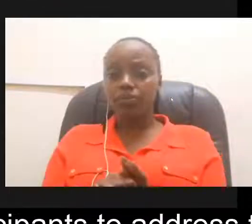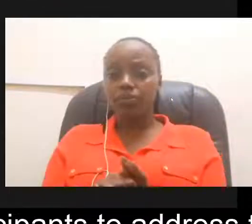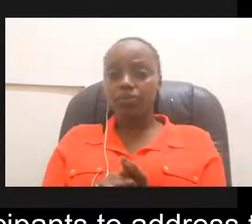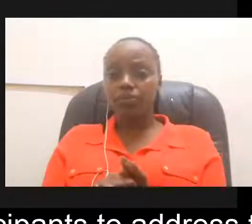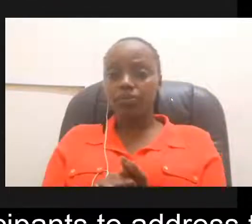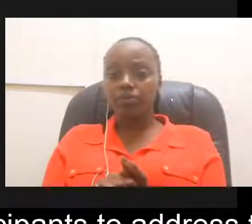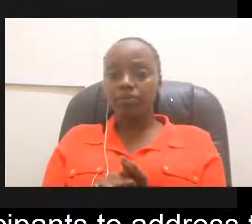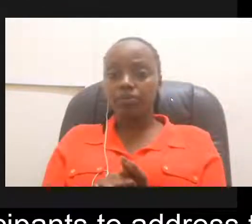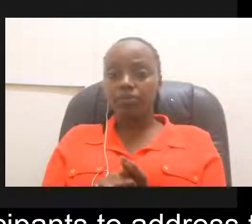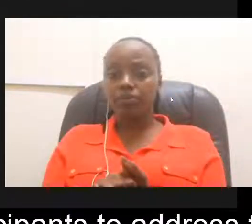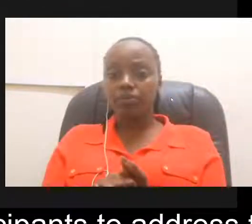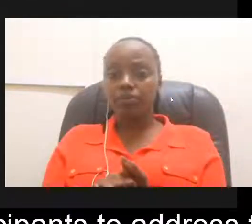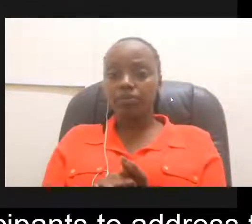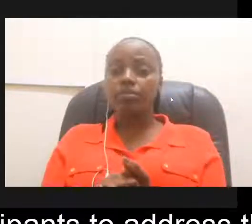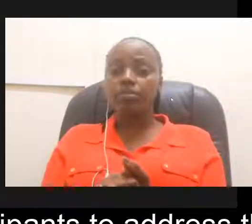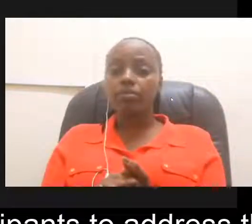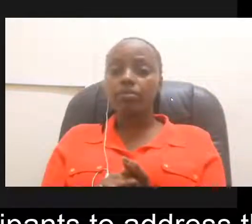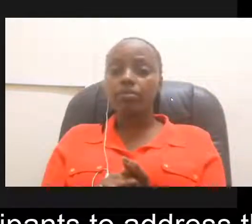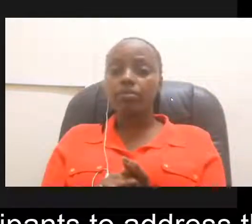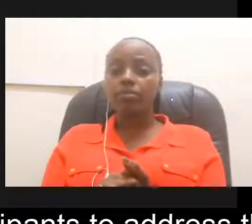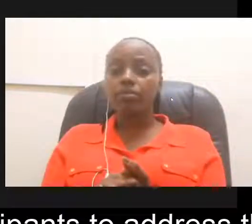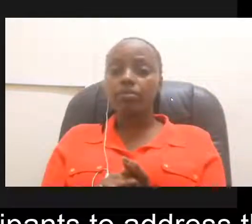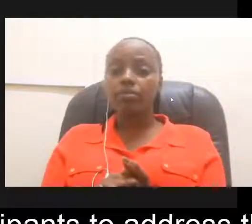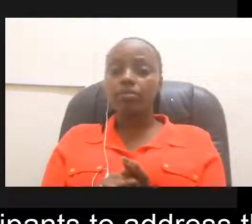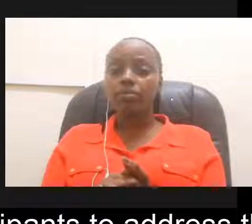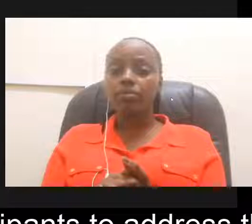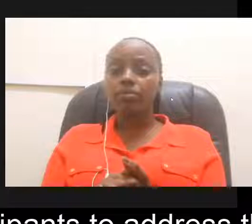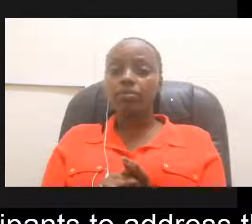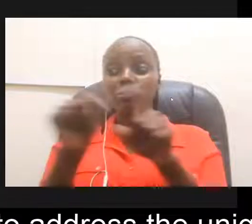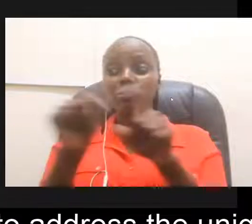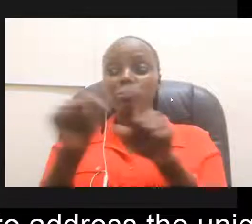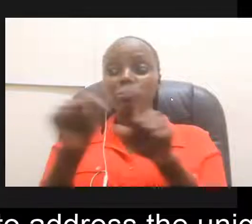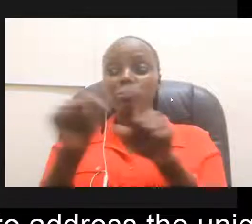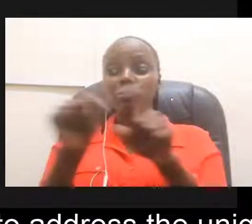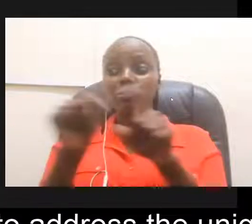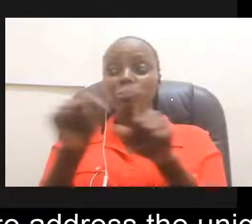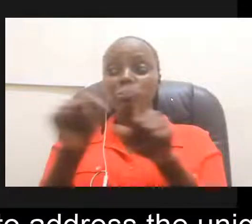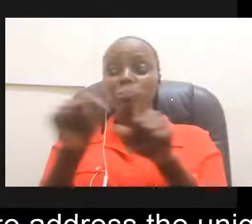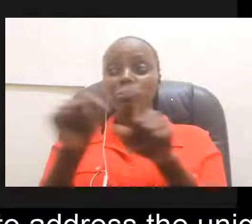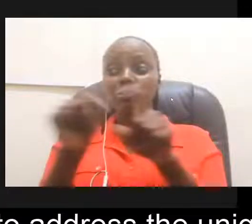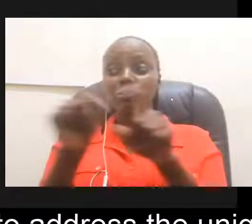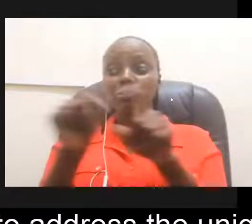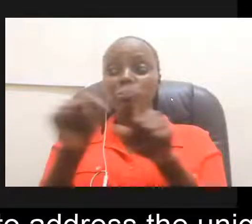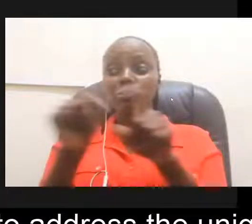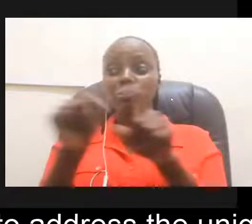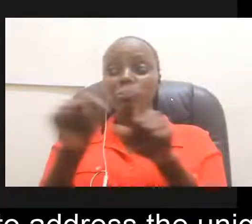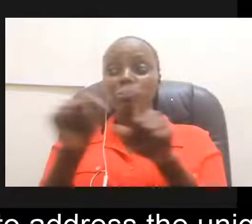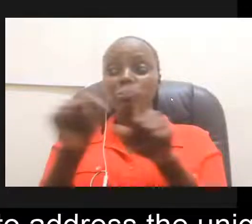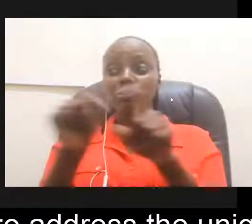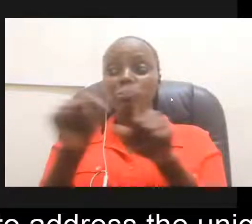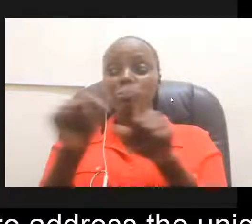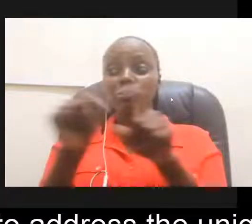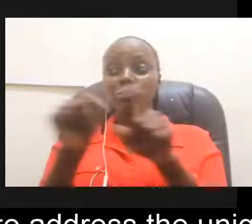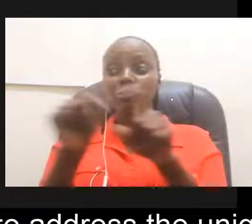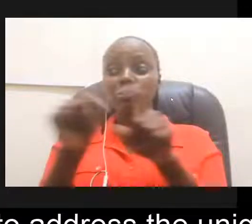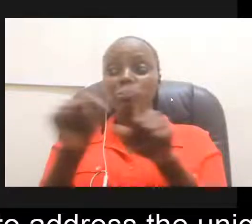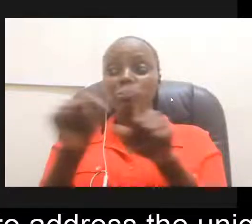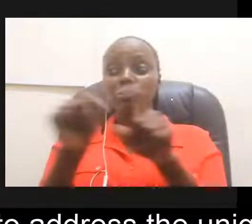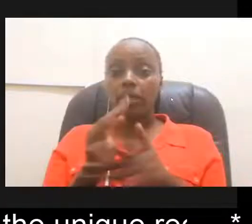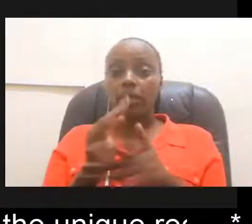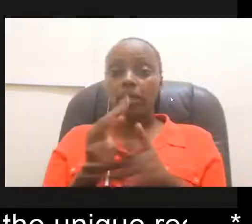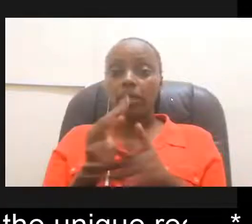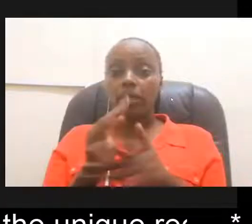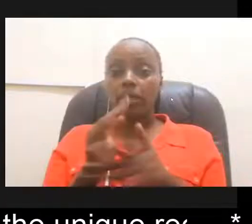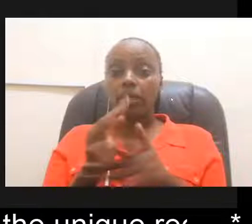process of doing that, we also want to make sure that and also assess whether this new normal